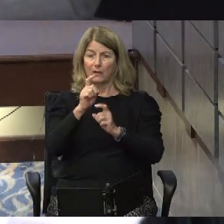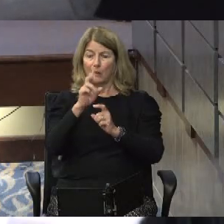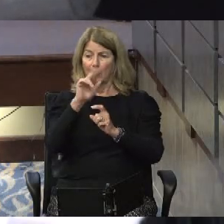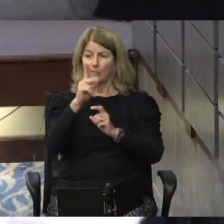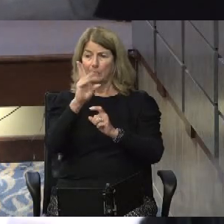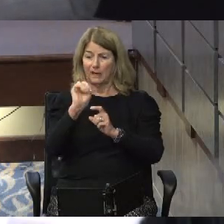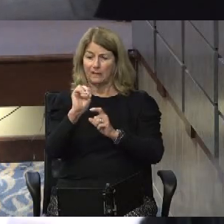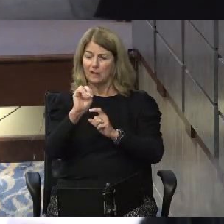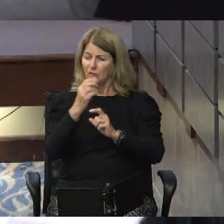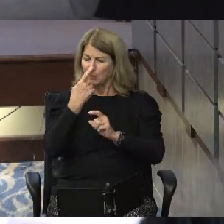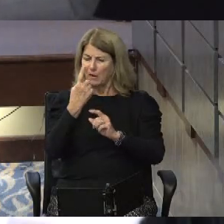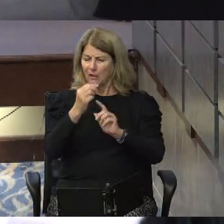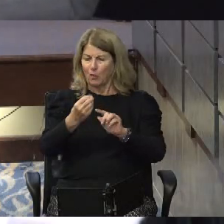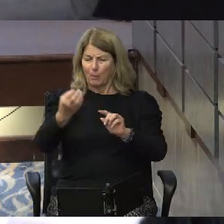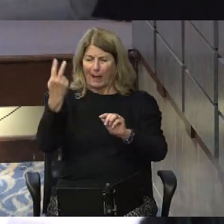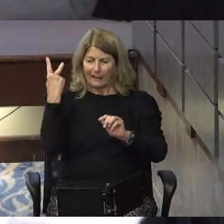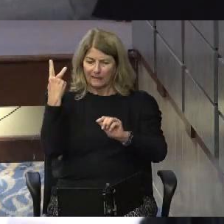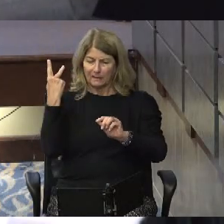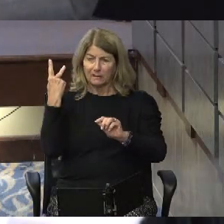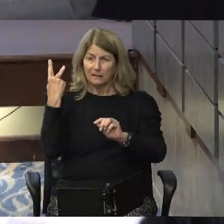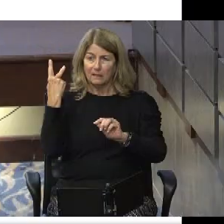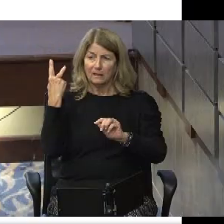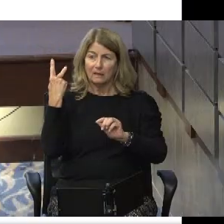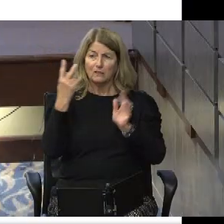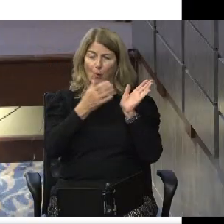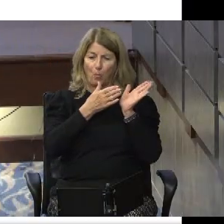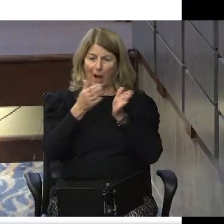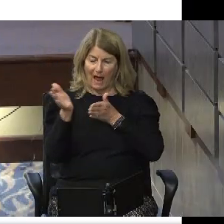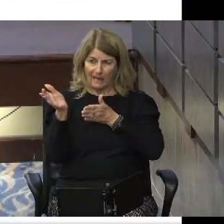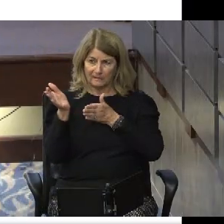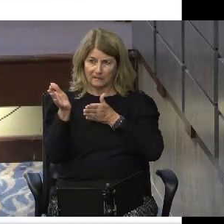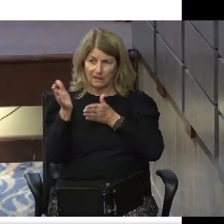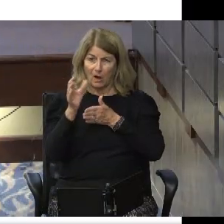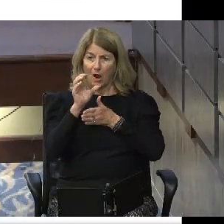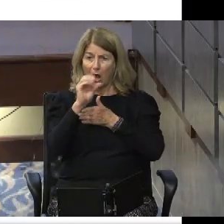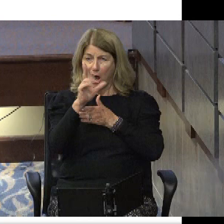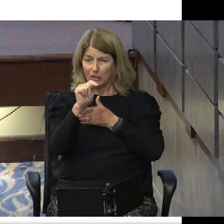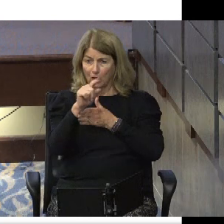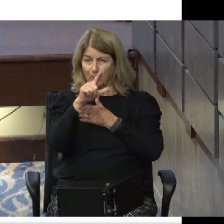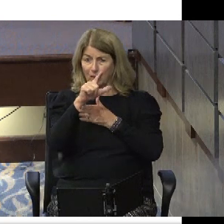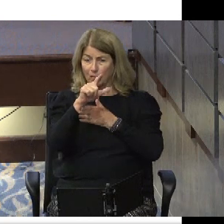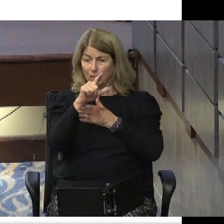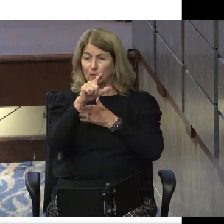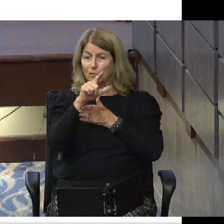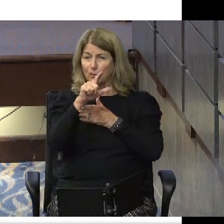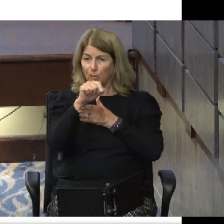slide really quick for me? Thanks. So plan of October of 25 completion.